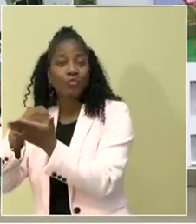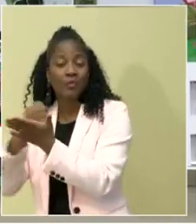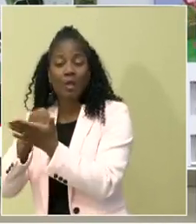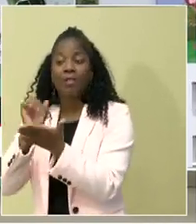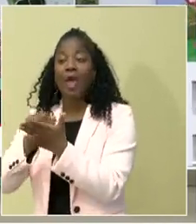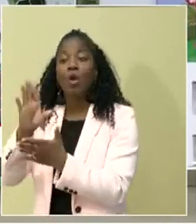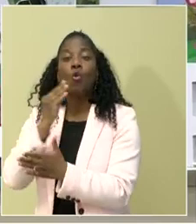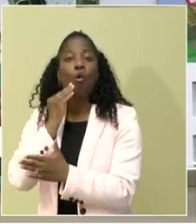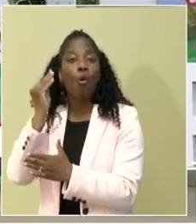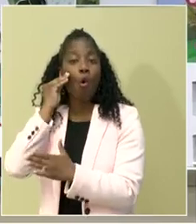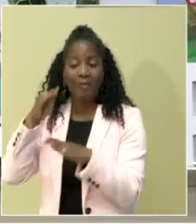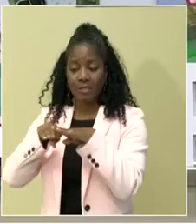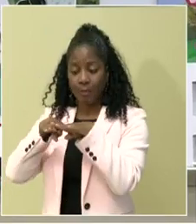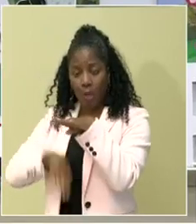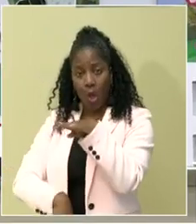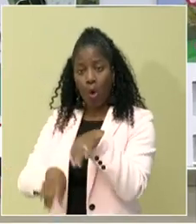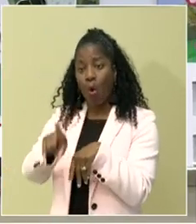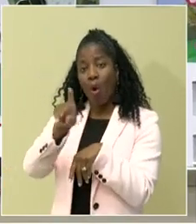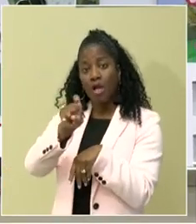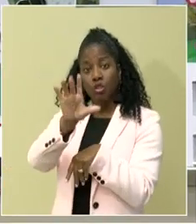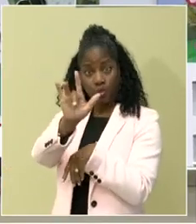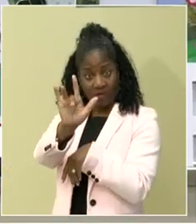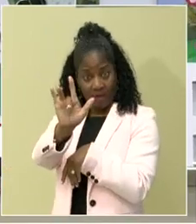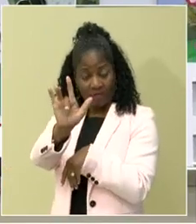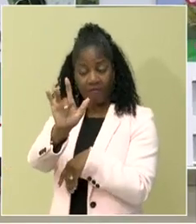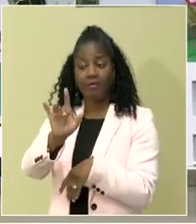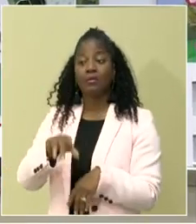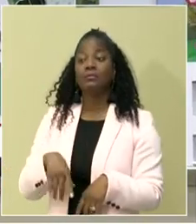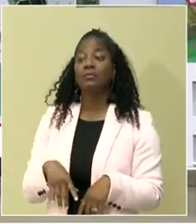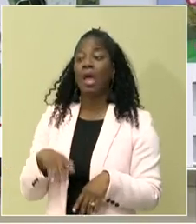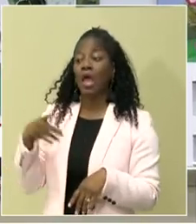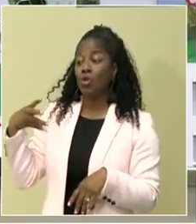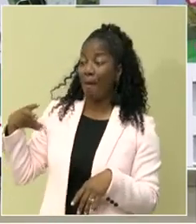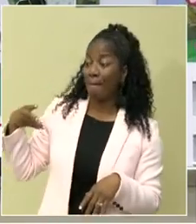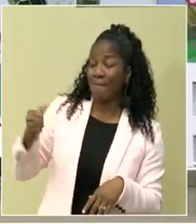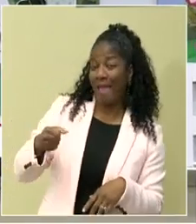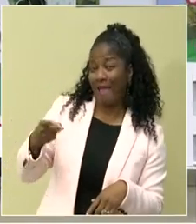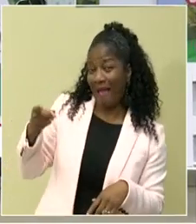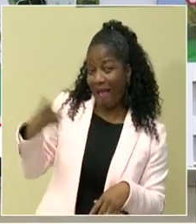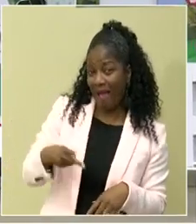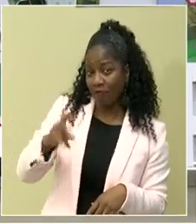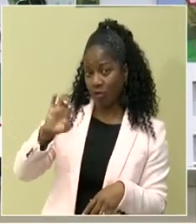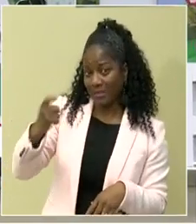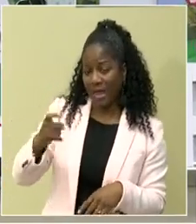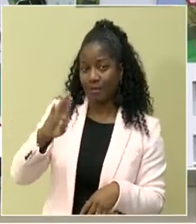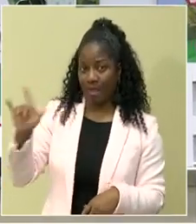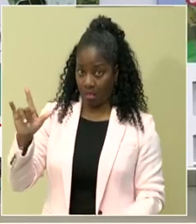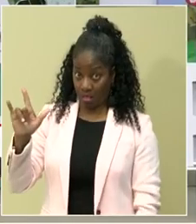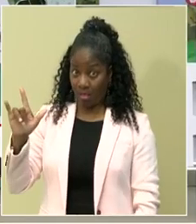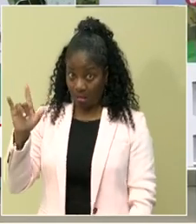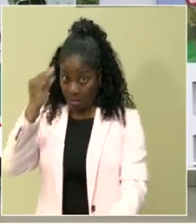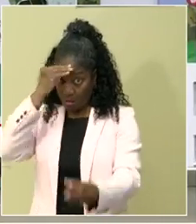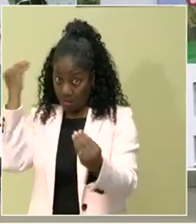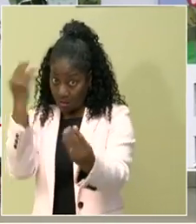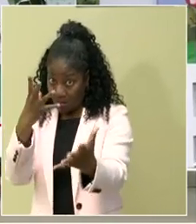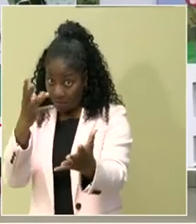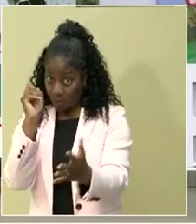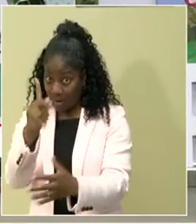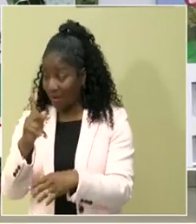your household income is below $125, and you pay half of your tax bill. You pay